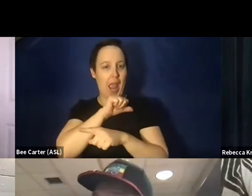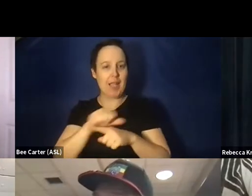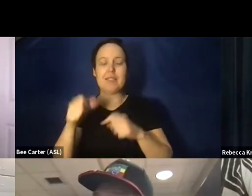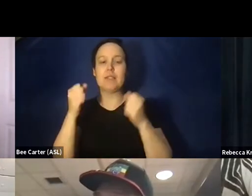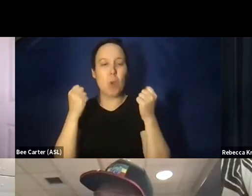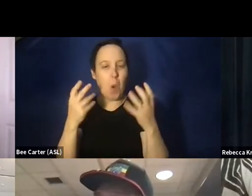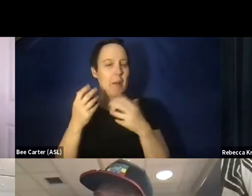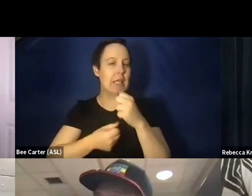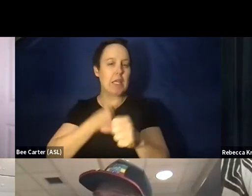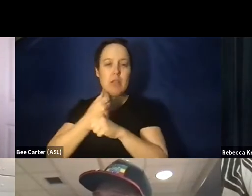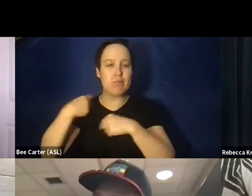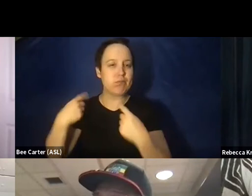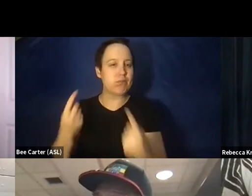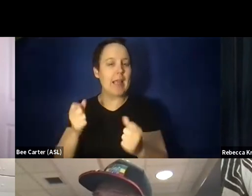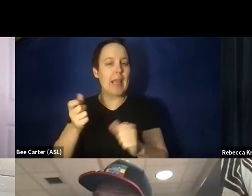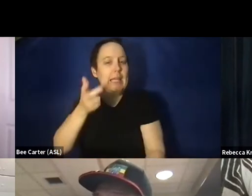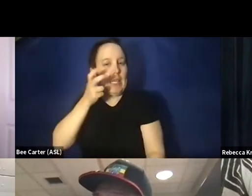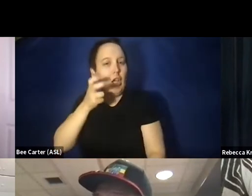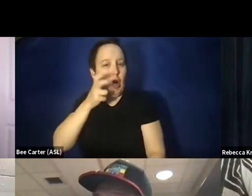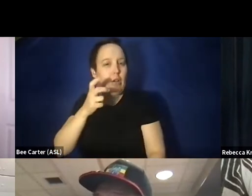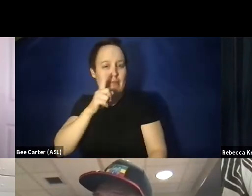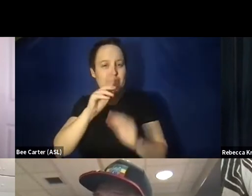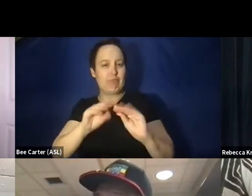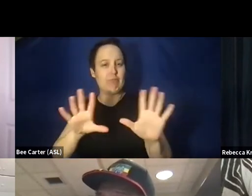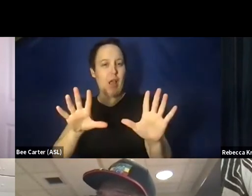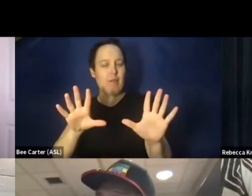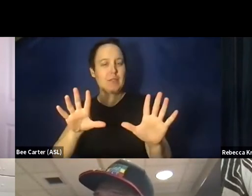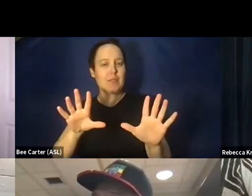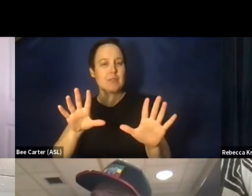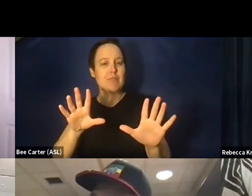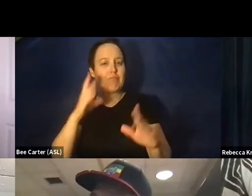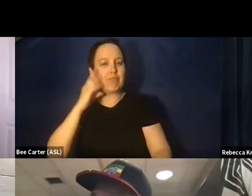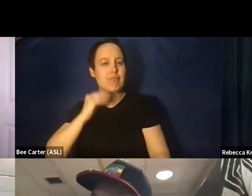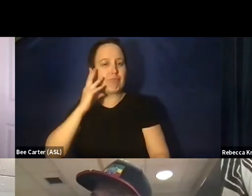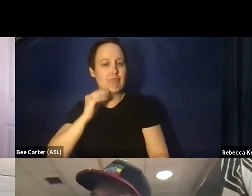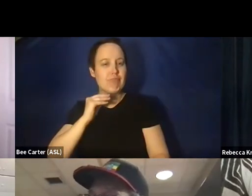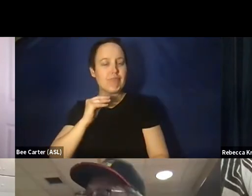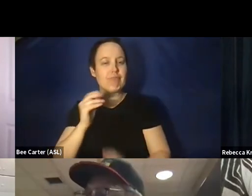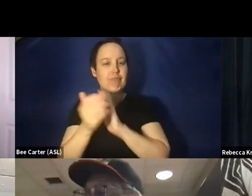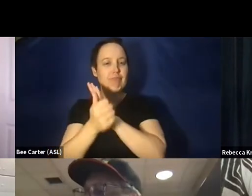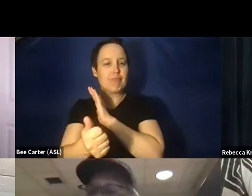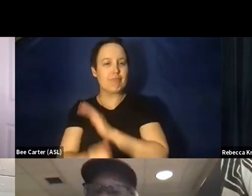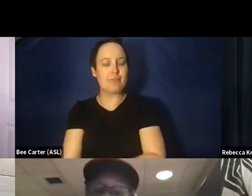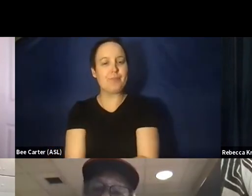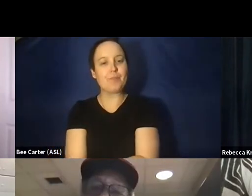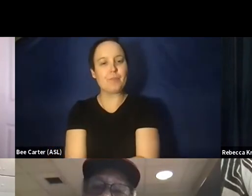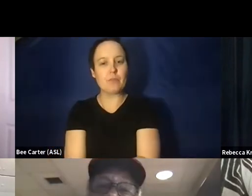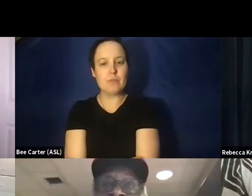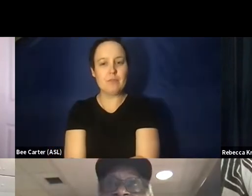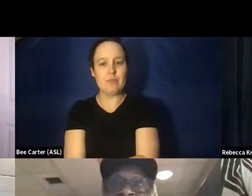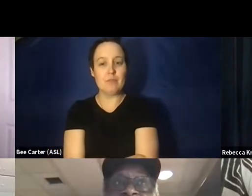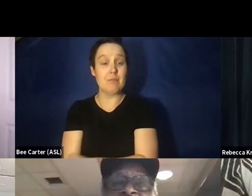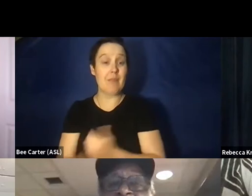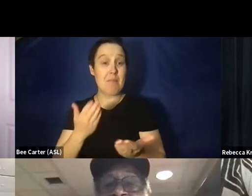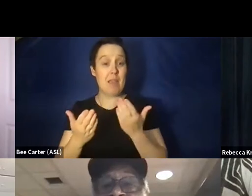I hear that somehow in it. And I hear probably hundreds of years of rehearsals of